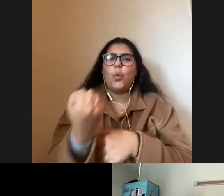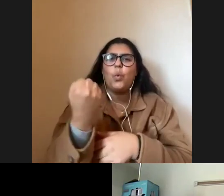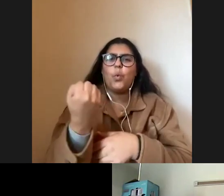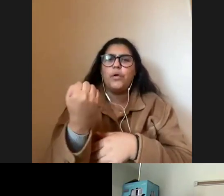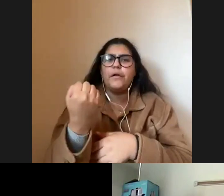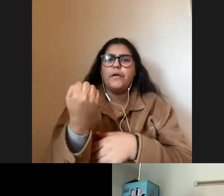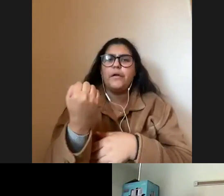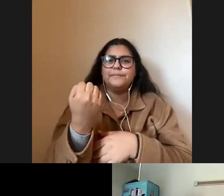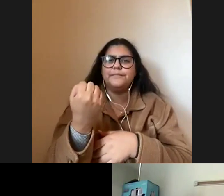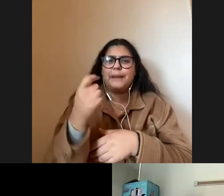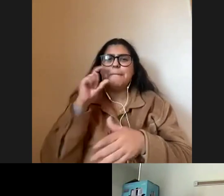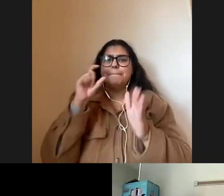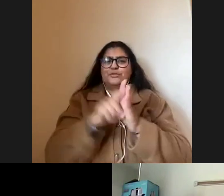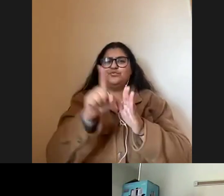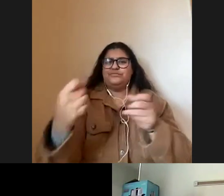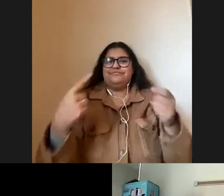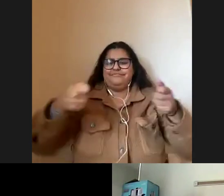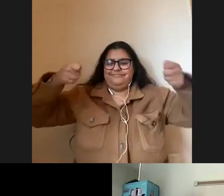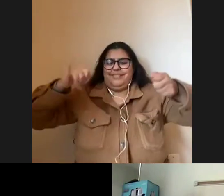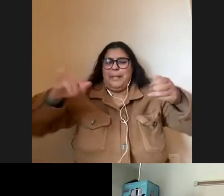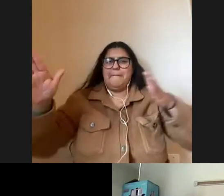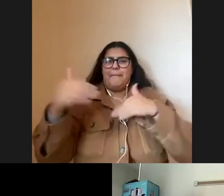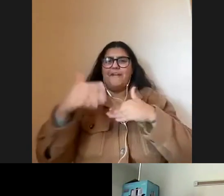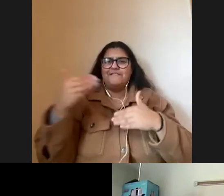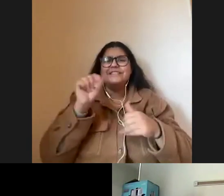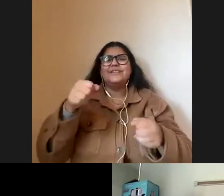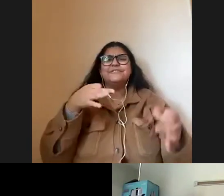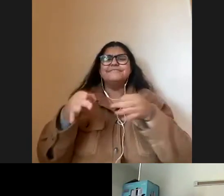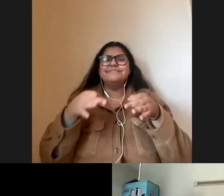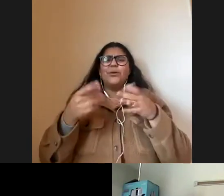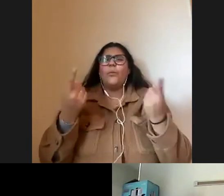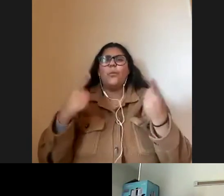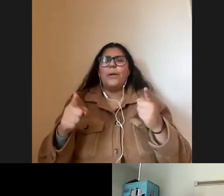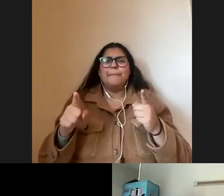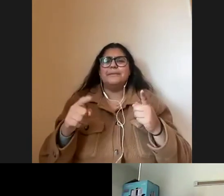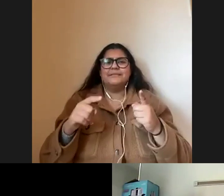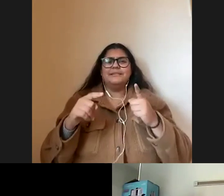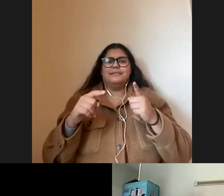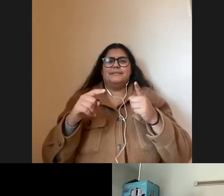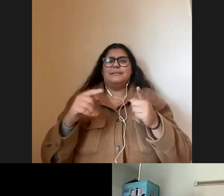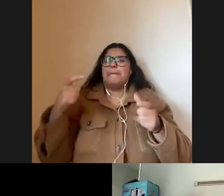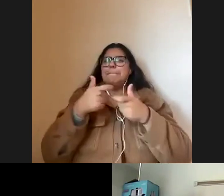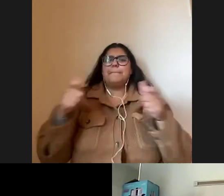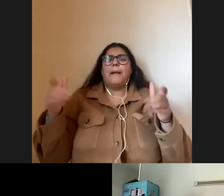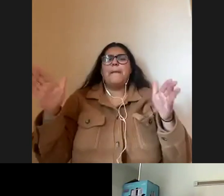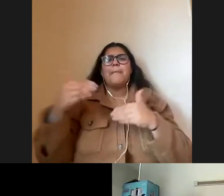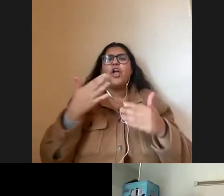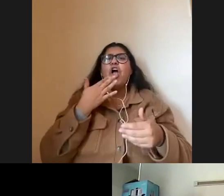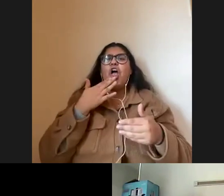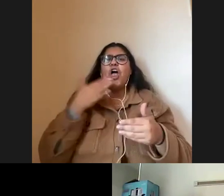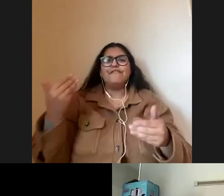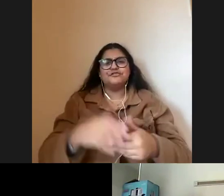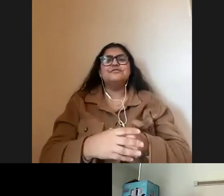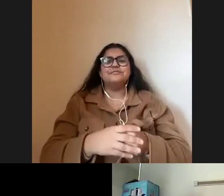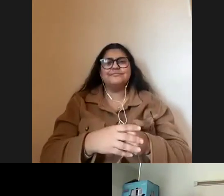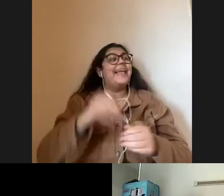The picture you sent us of you holding like a big box of fish. Can you tell us what the heck is going on holding a big box of colorful fish? yeah. So that was